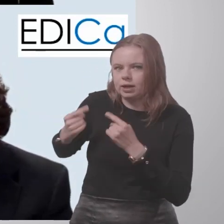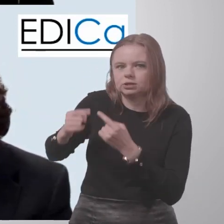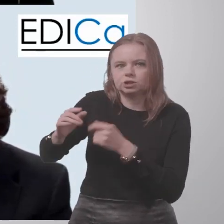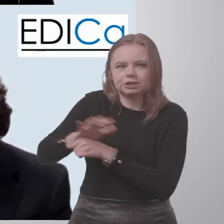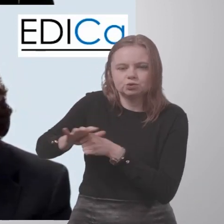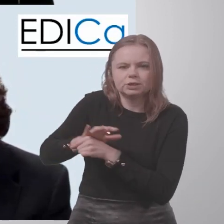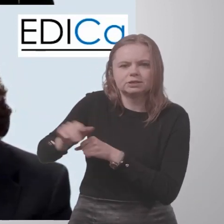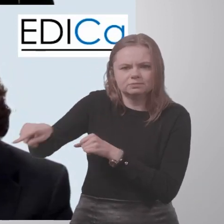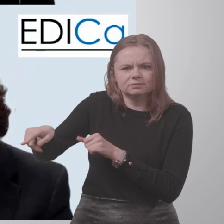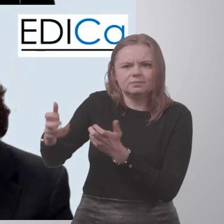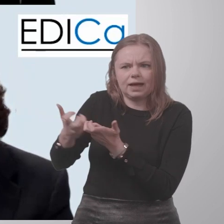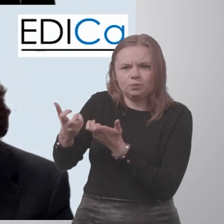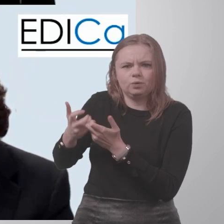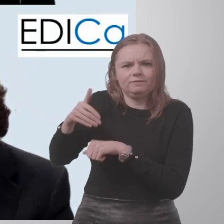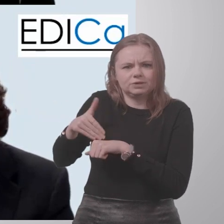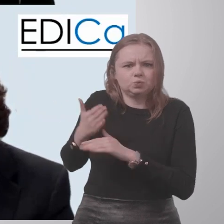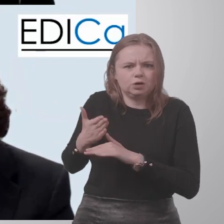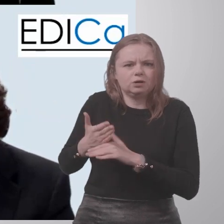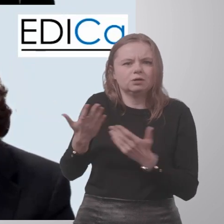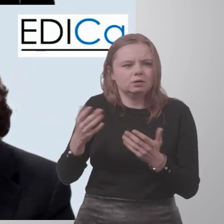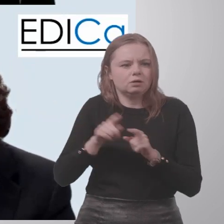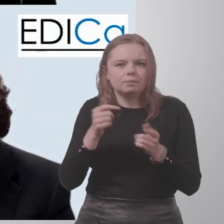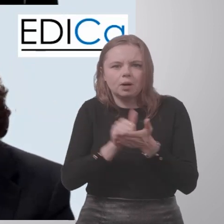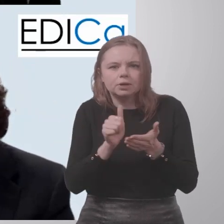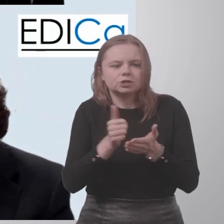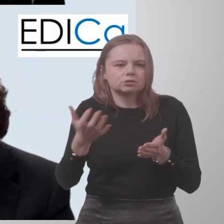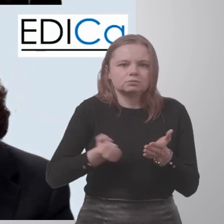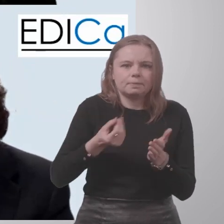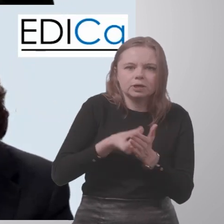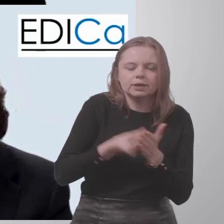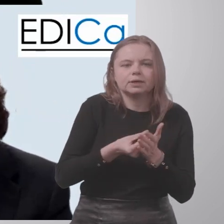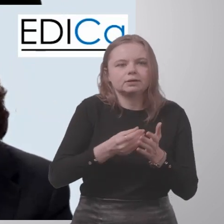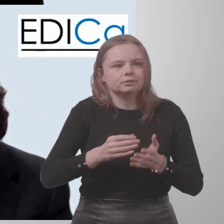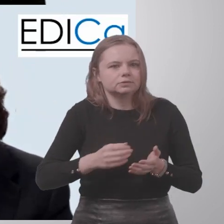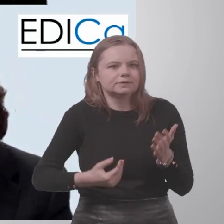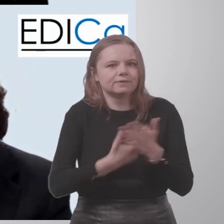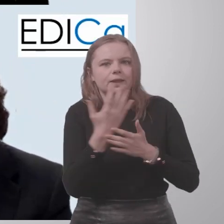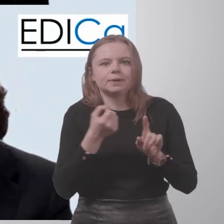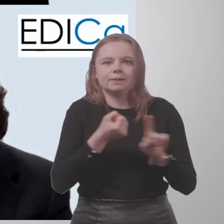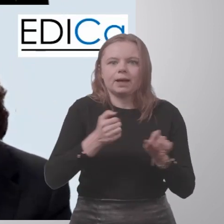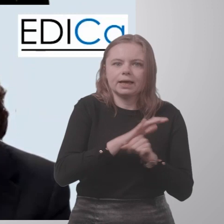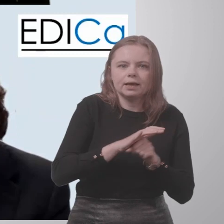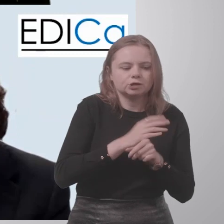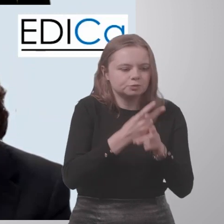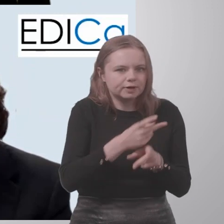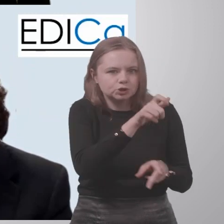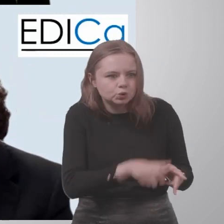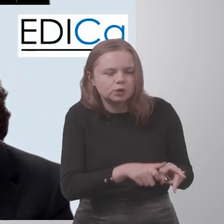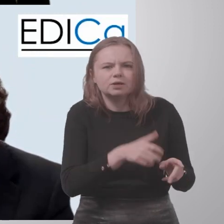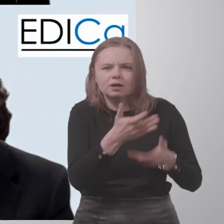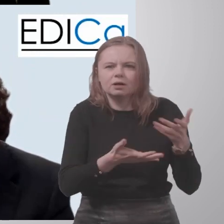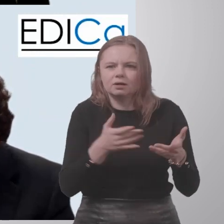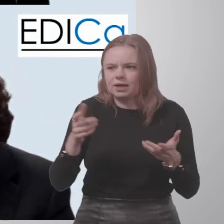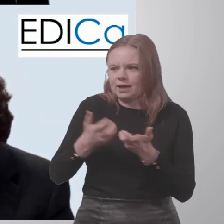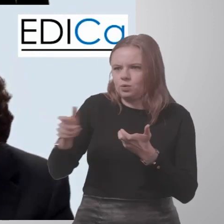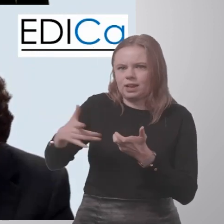get permission to do, whether that's publish or get money or develop an impact case or supervise a doctoral student. I think that's the thing that I would